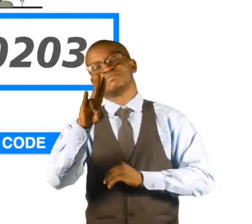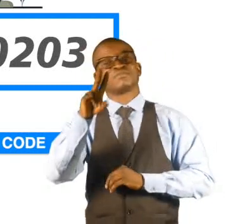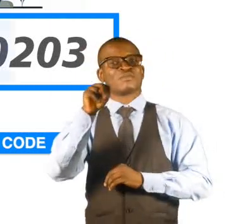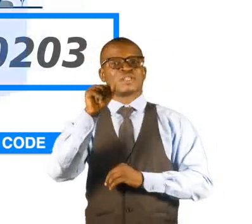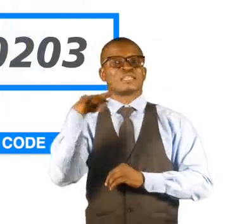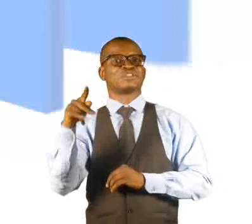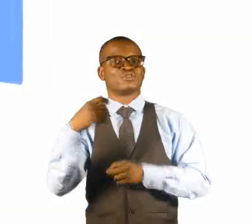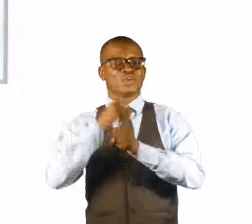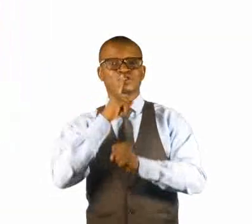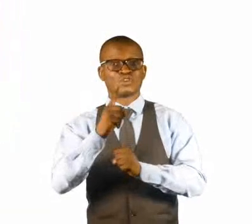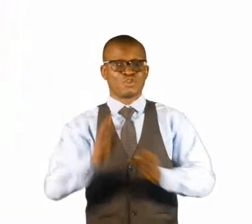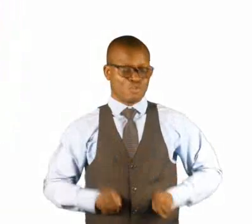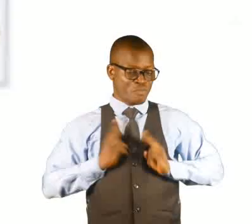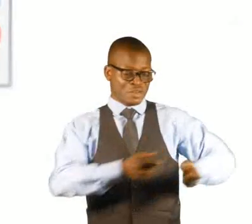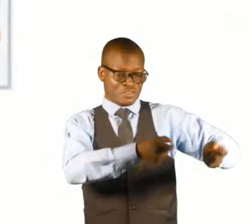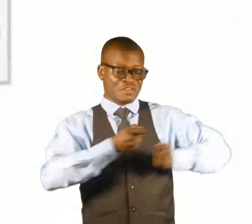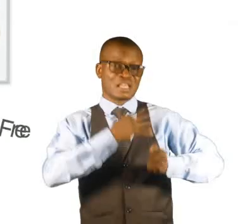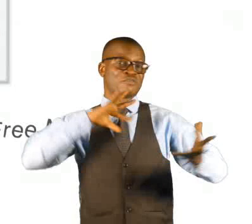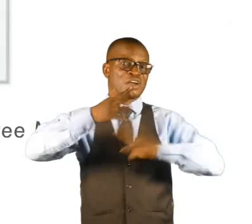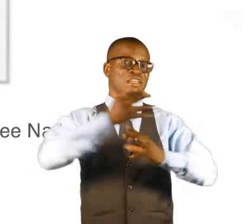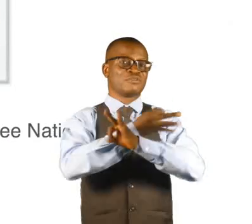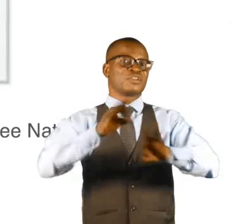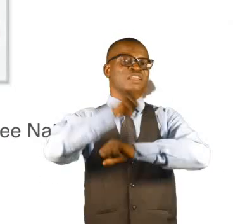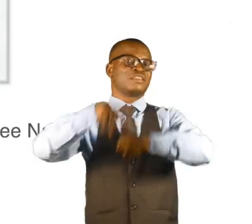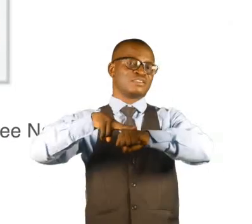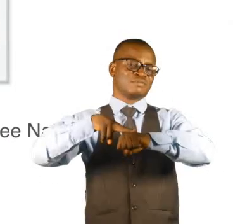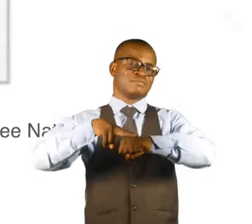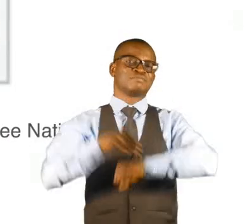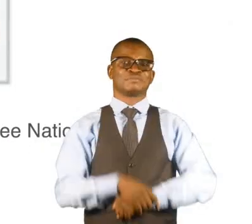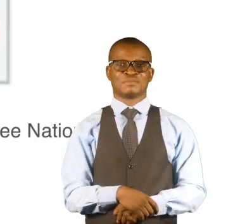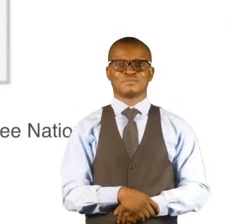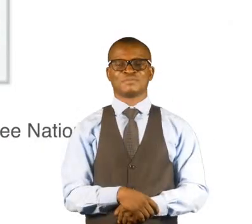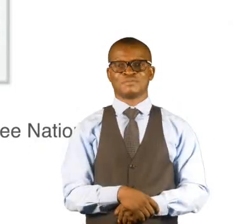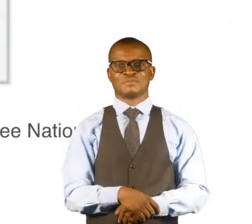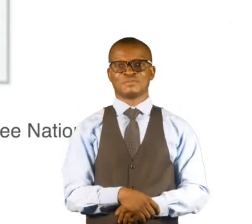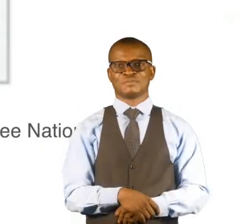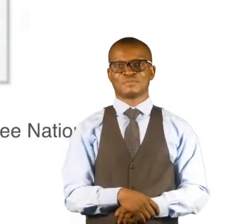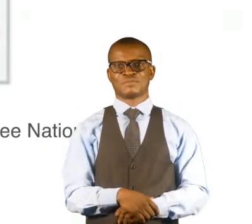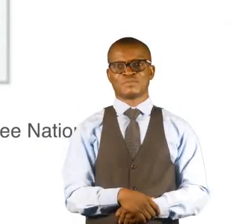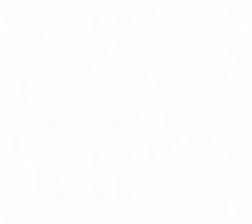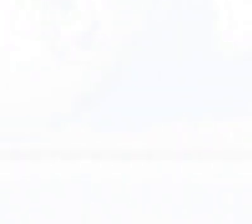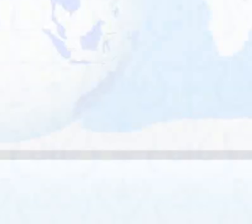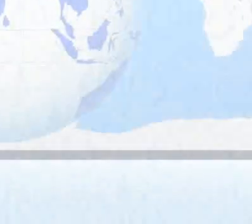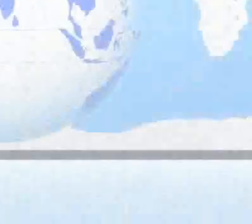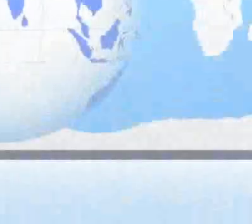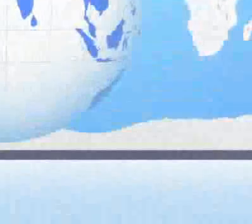627. NAPTIP, ensuring a human trafficking and violence-free nation.